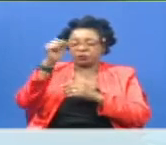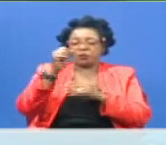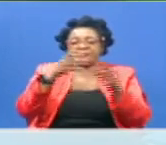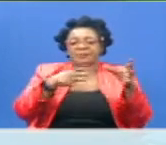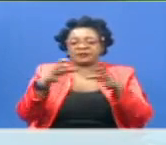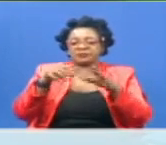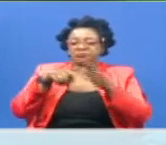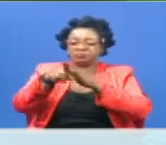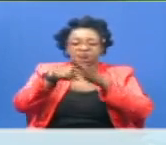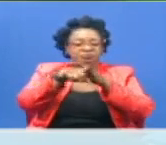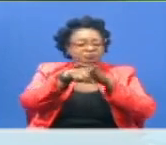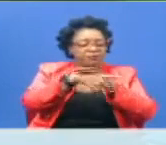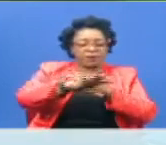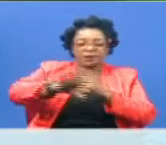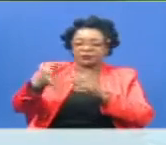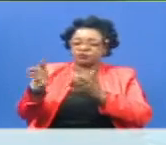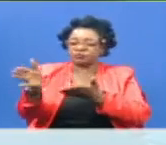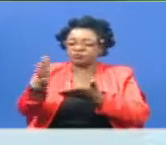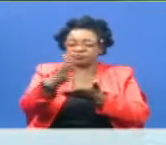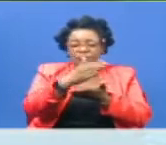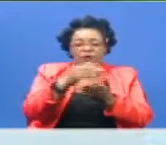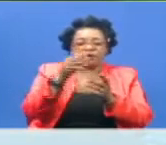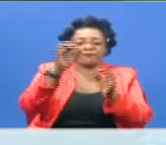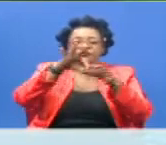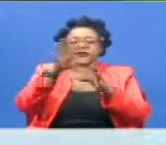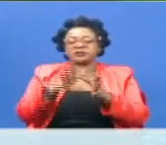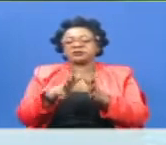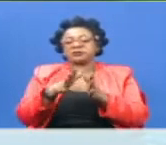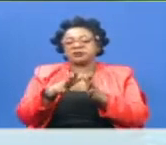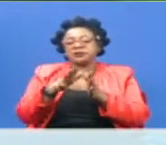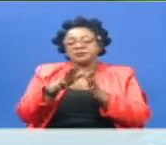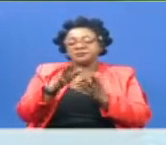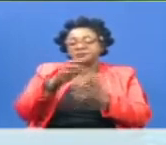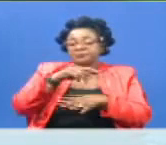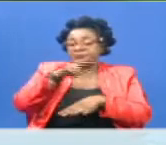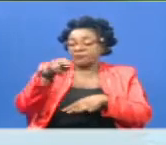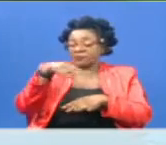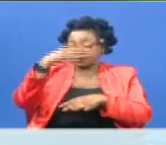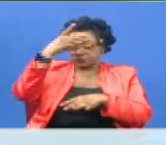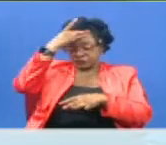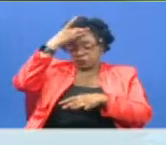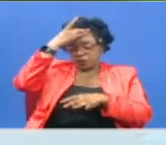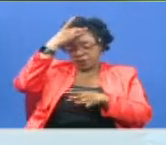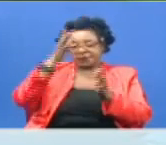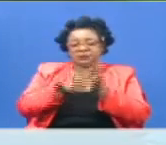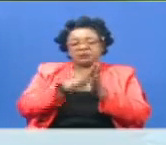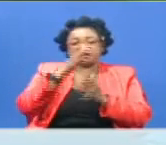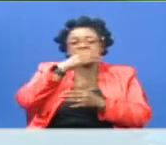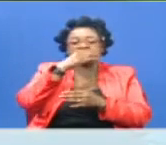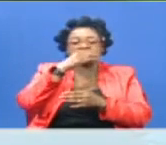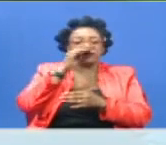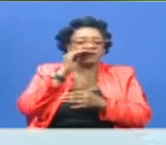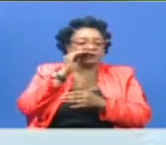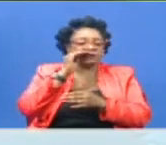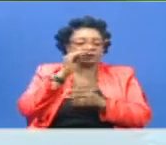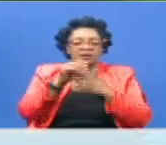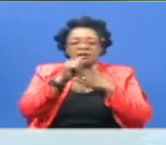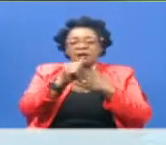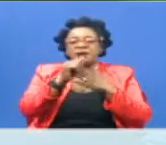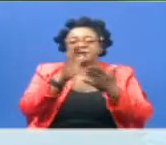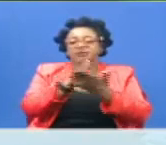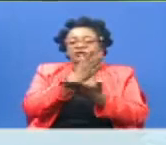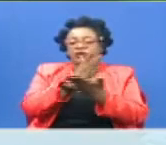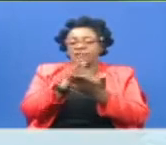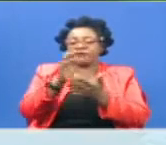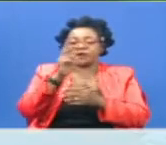woo voters. National Assembly Speaker Moses Wetangula and Prime Cabinet Secretary Musalia Mudavadi led a section of the